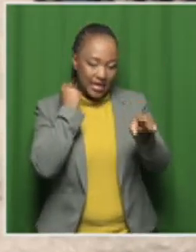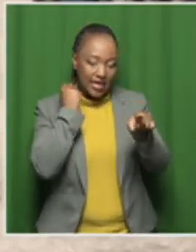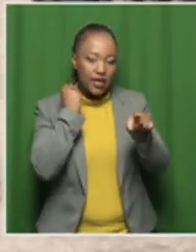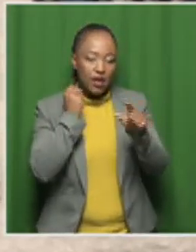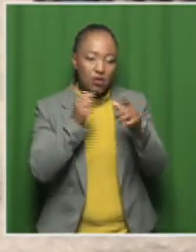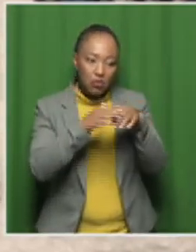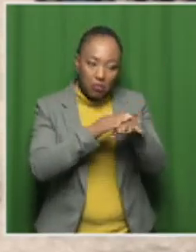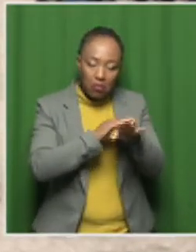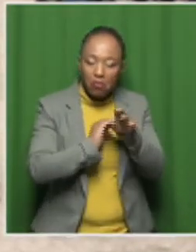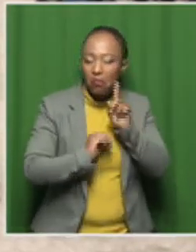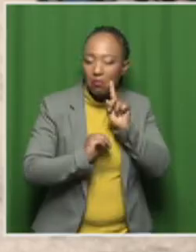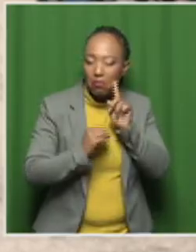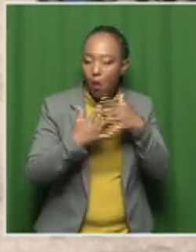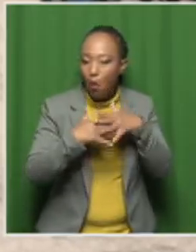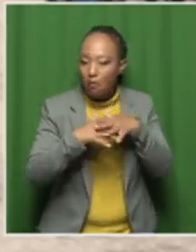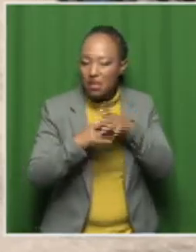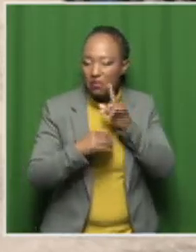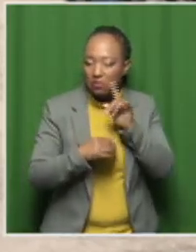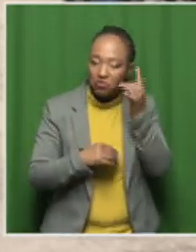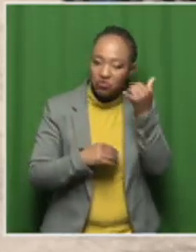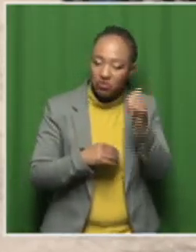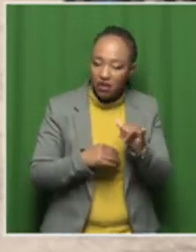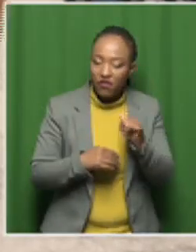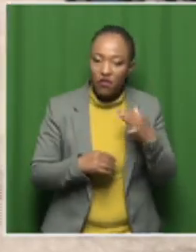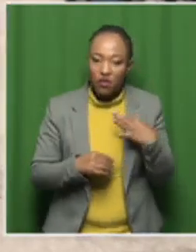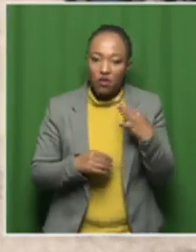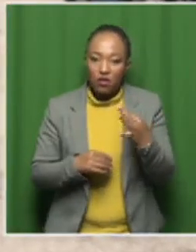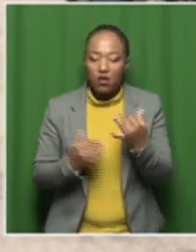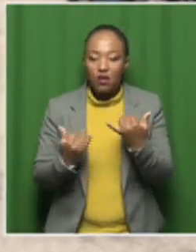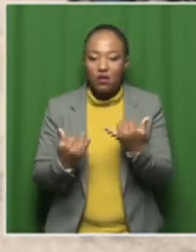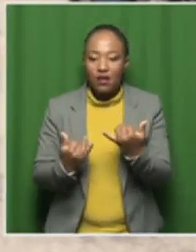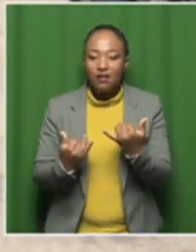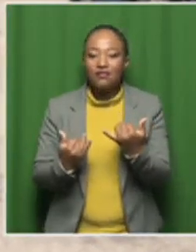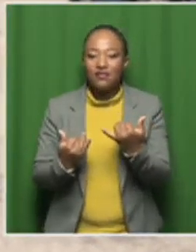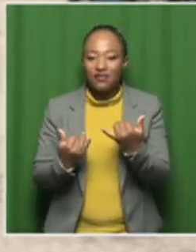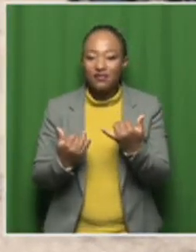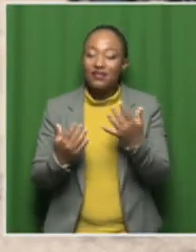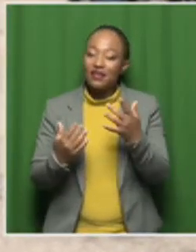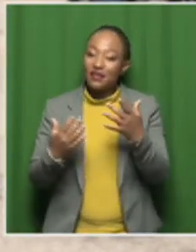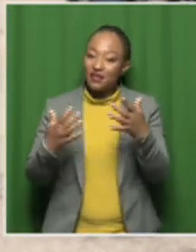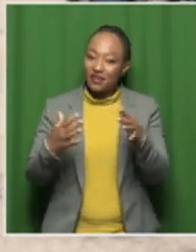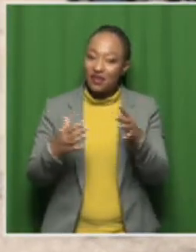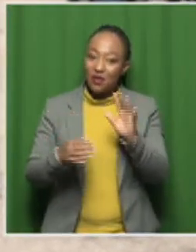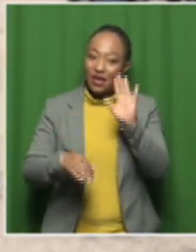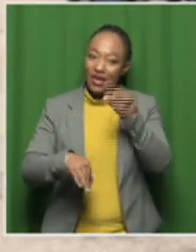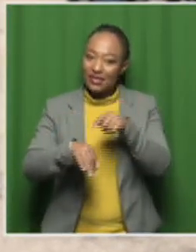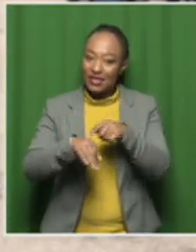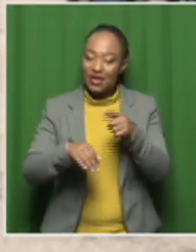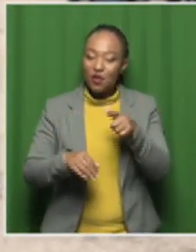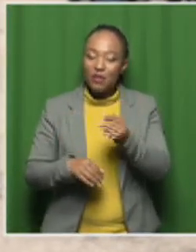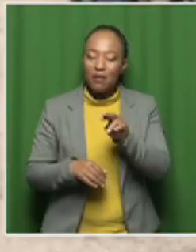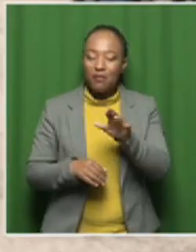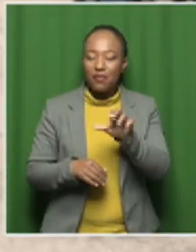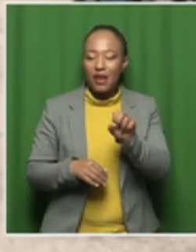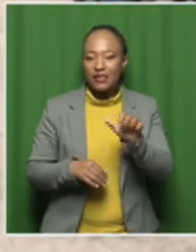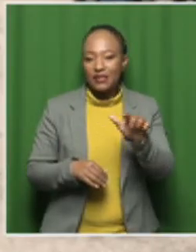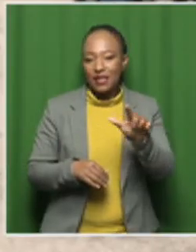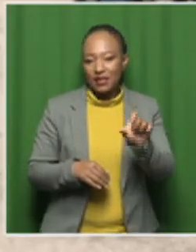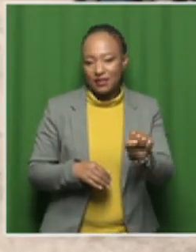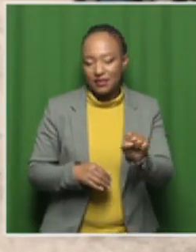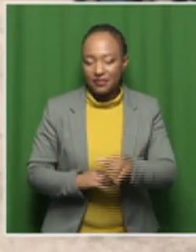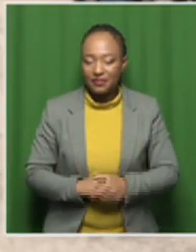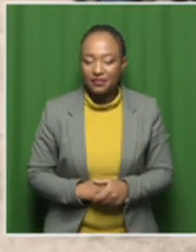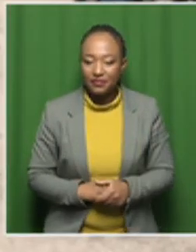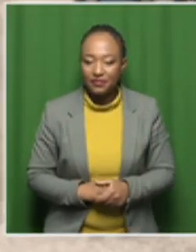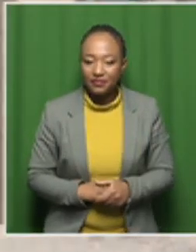those scholarships if you wish to apply. So with that, it's off to Basel with us. And when you speak to us next, we'll be in Basel. Back to studio.